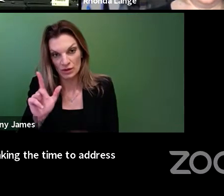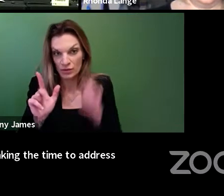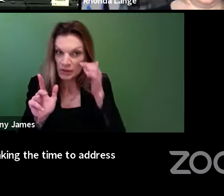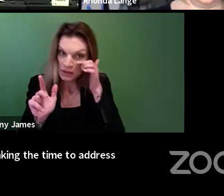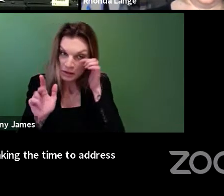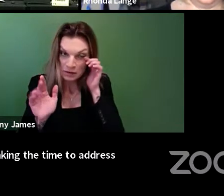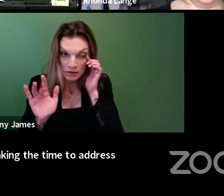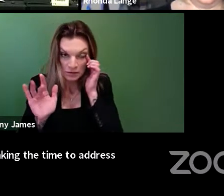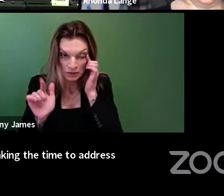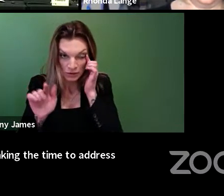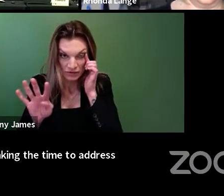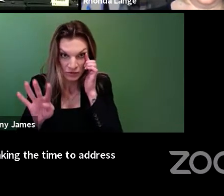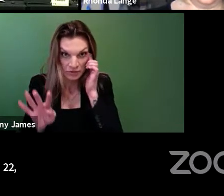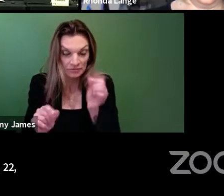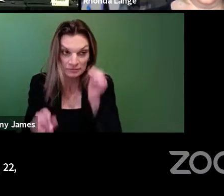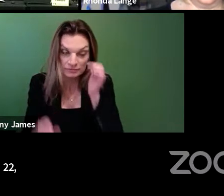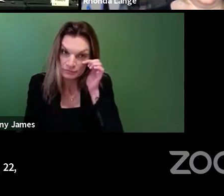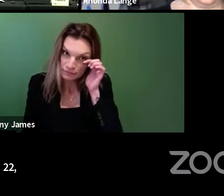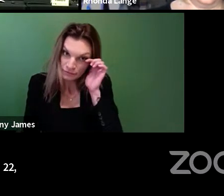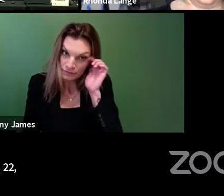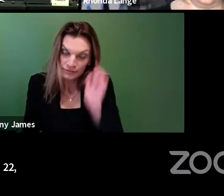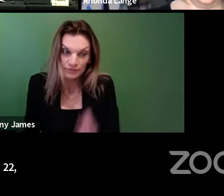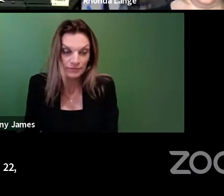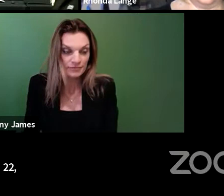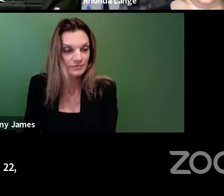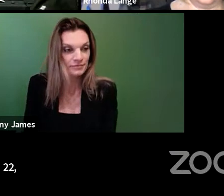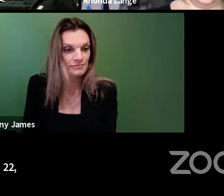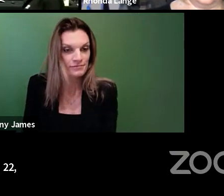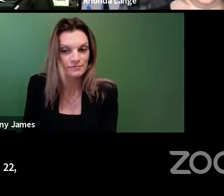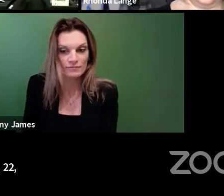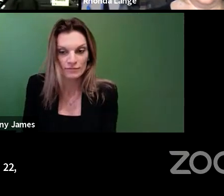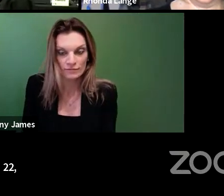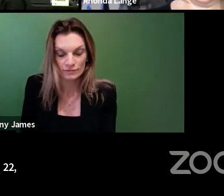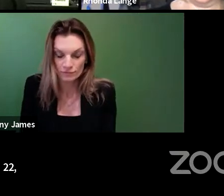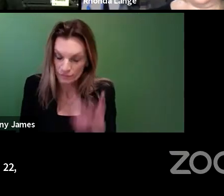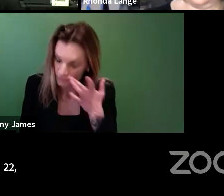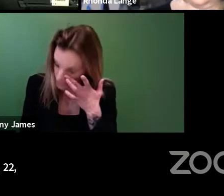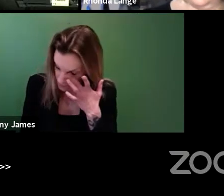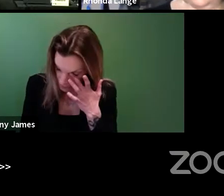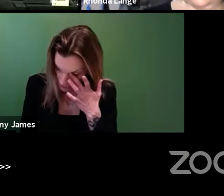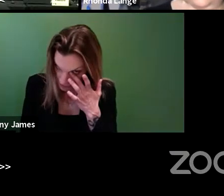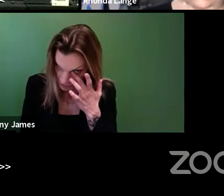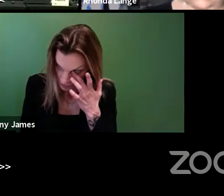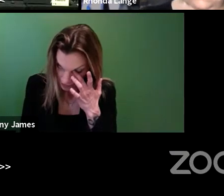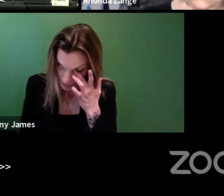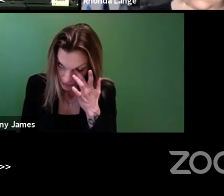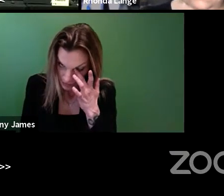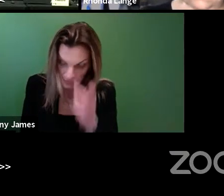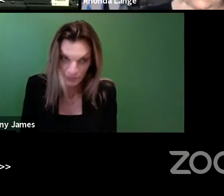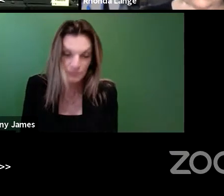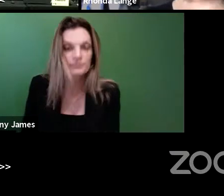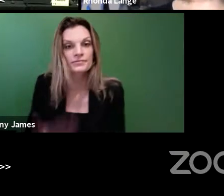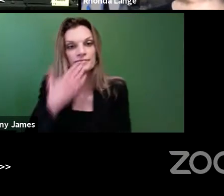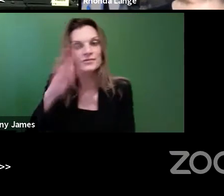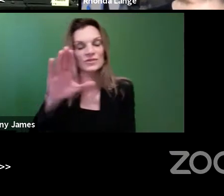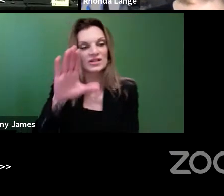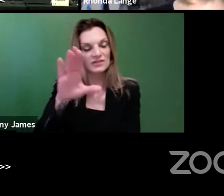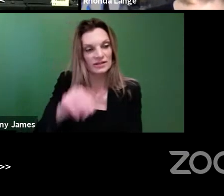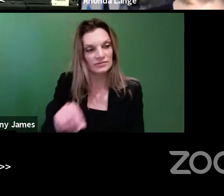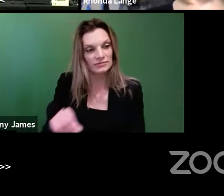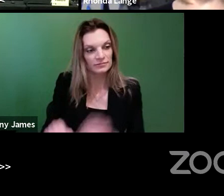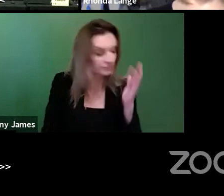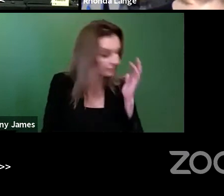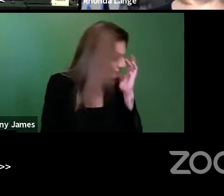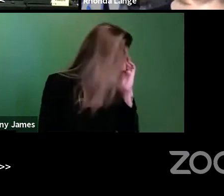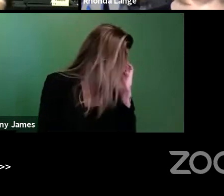23, and 24. Good evening. My name is